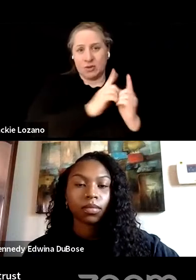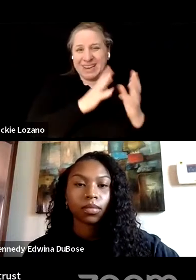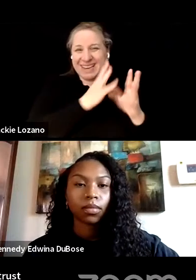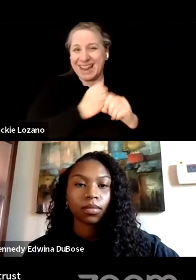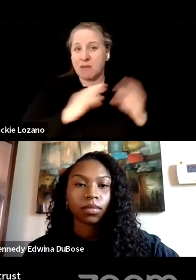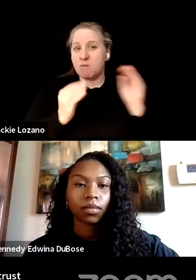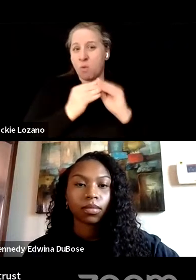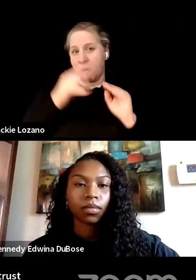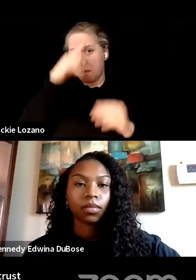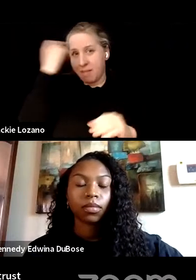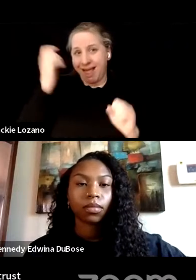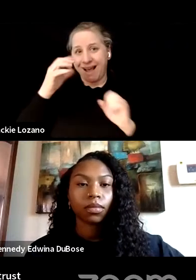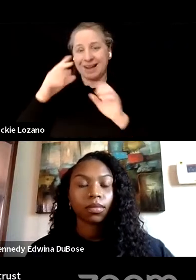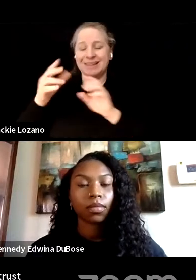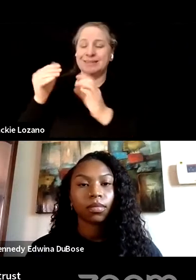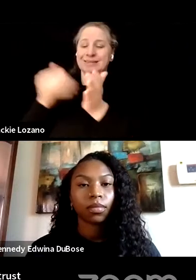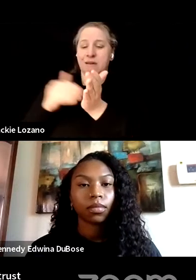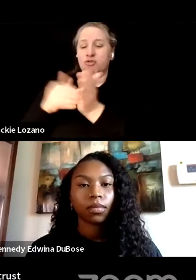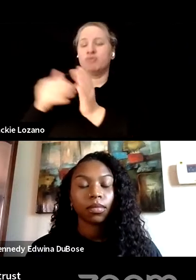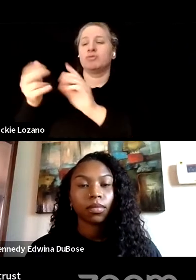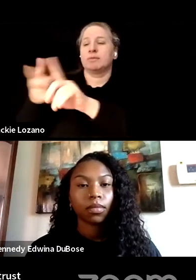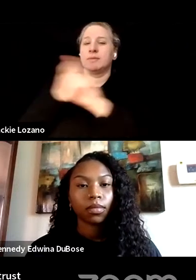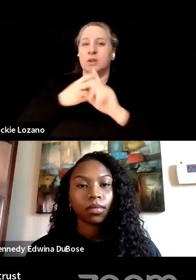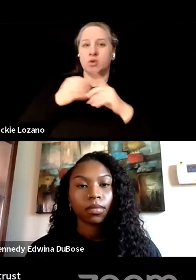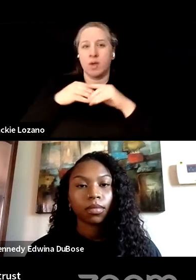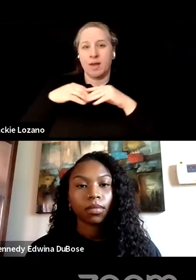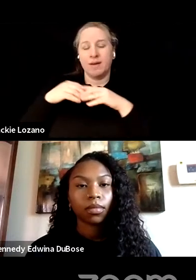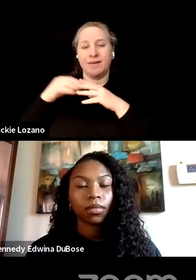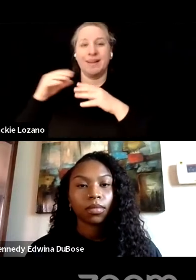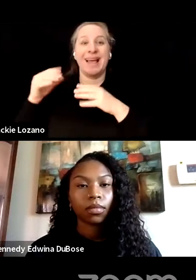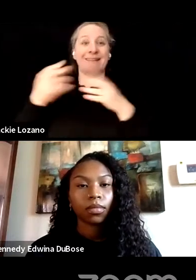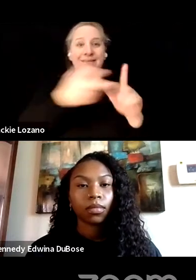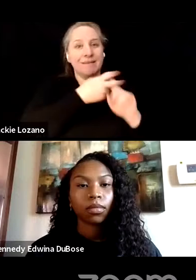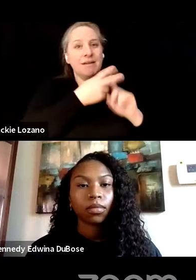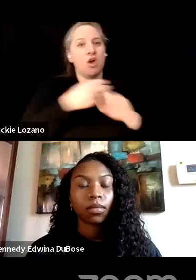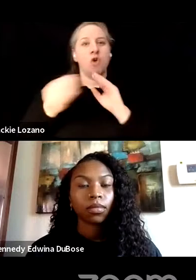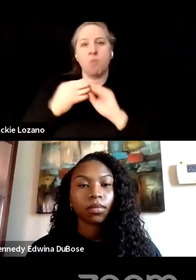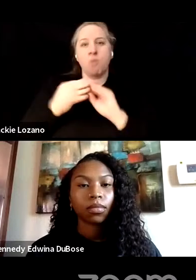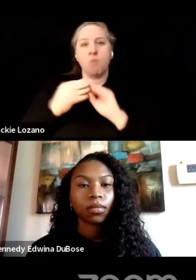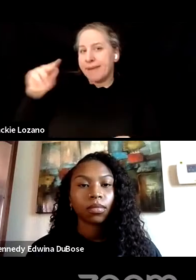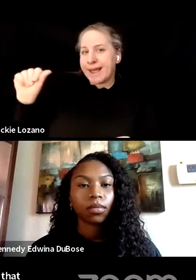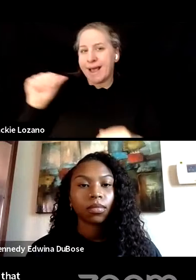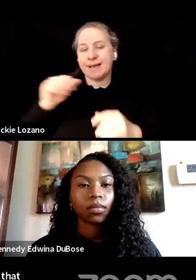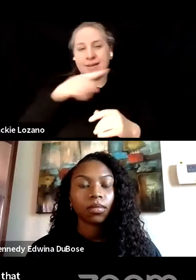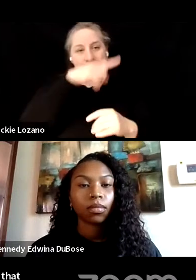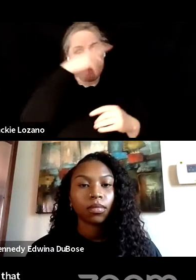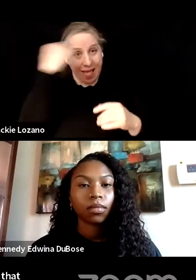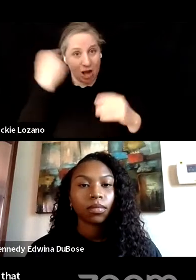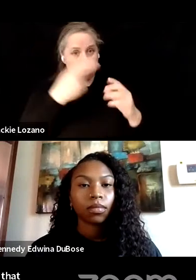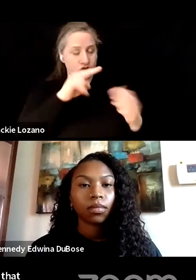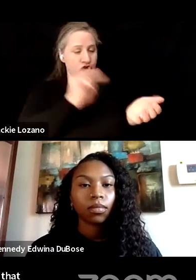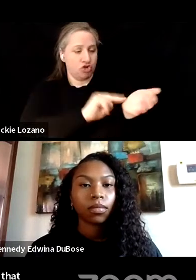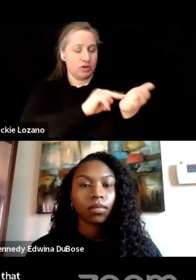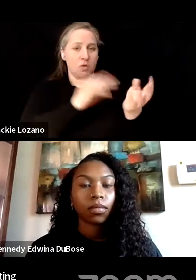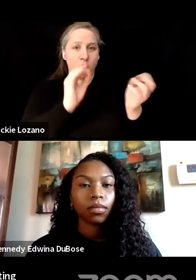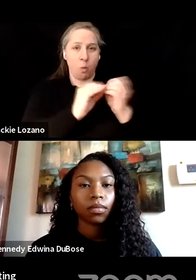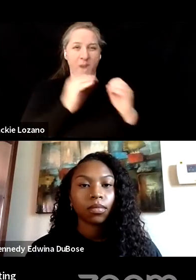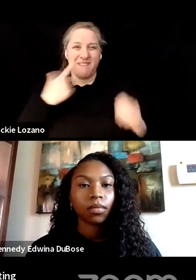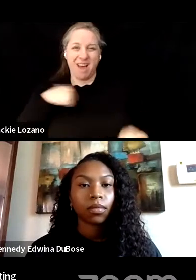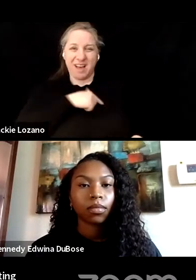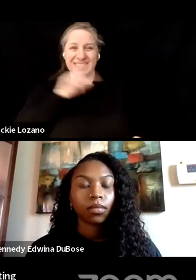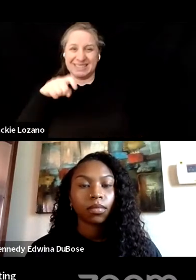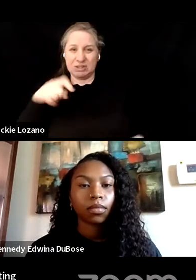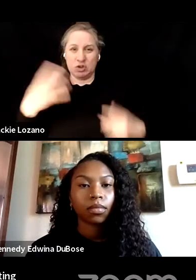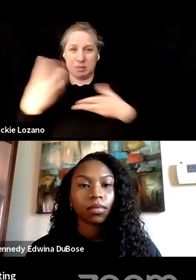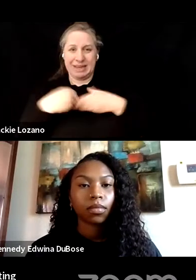doctors into the healthcare system, getting more Black nurses, more PAs. More of us need to be in this space in